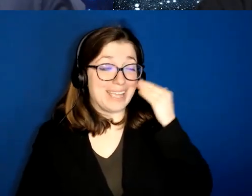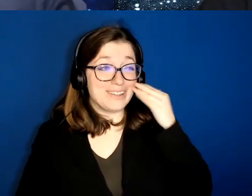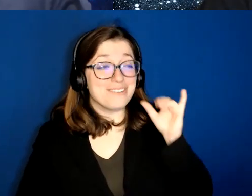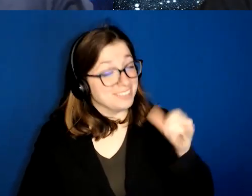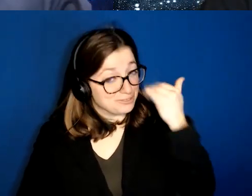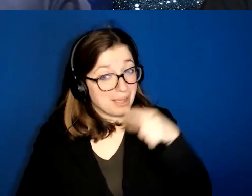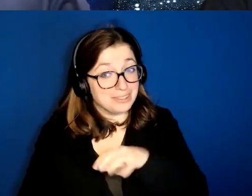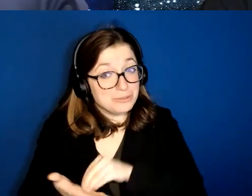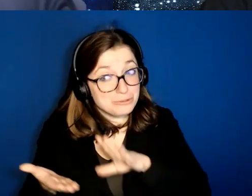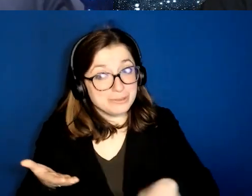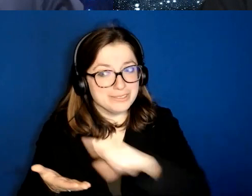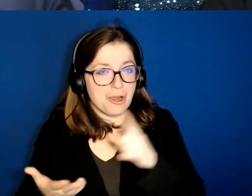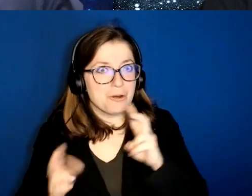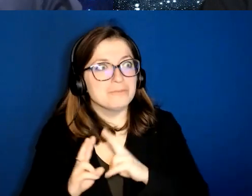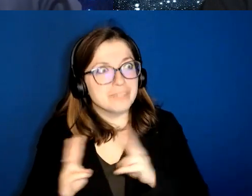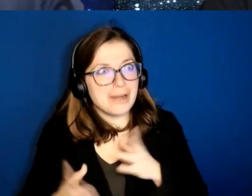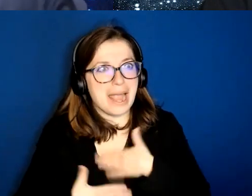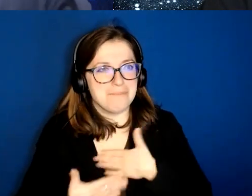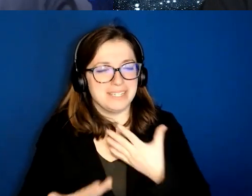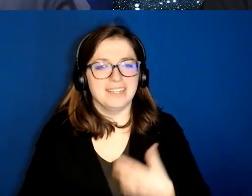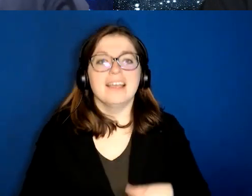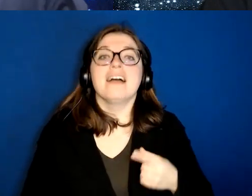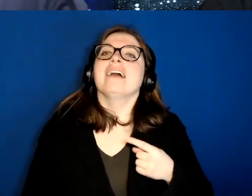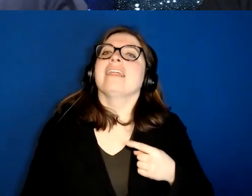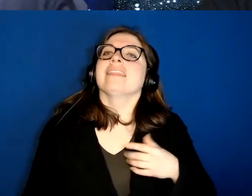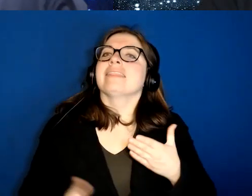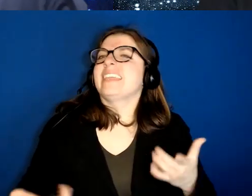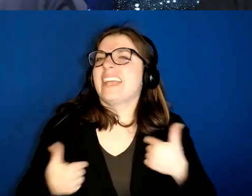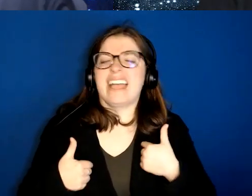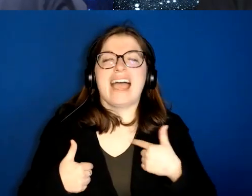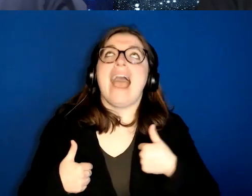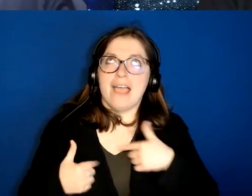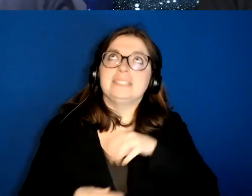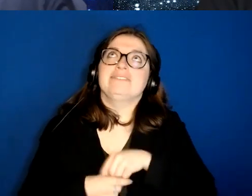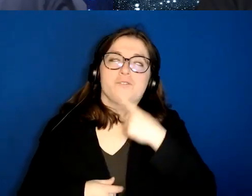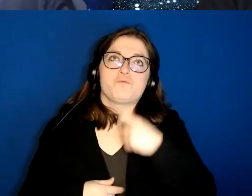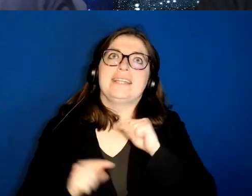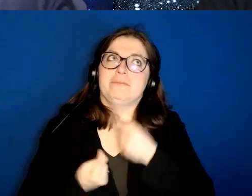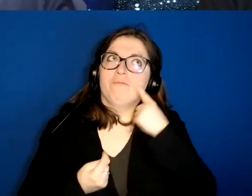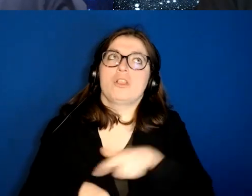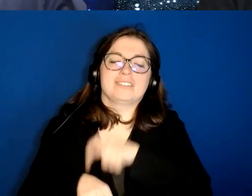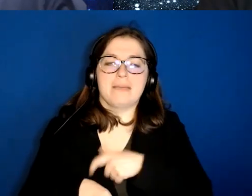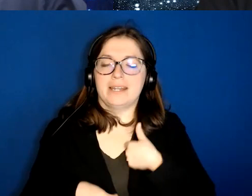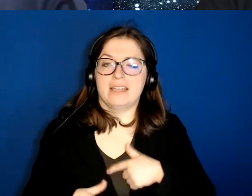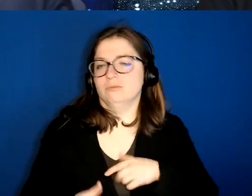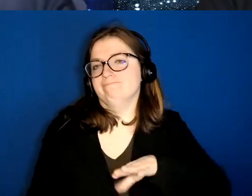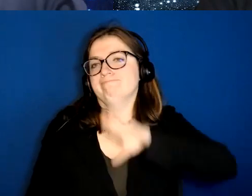thing that I didn't anticipate is after I was on the red team for a while, I sort of got fed up with it. You know,